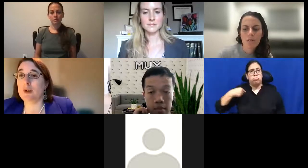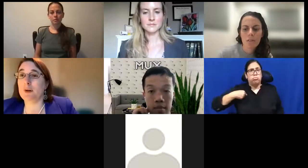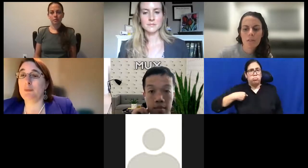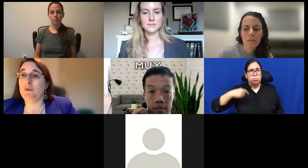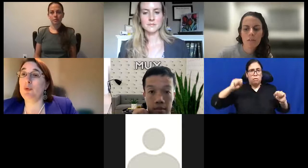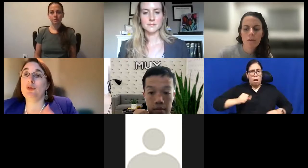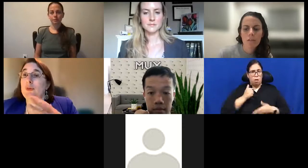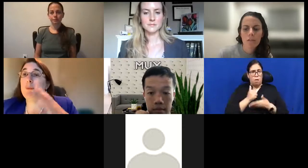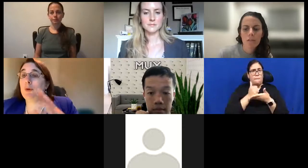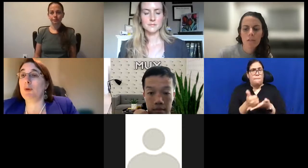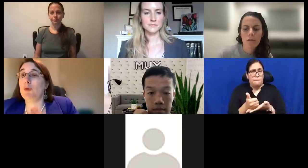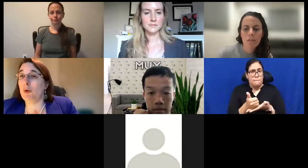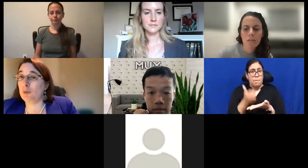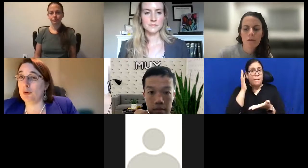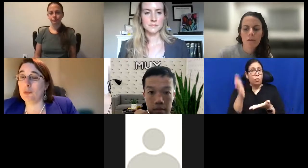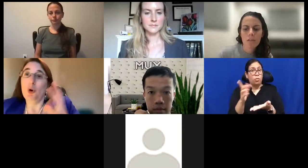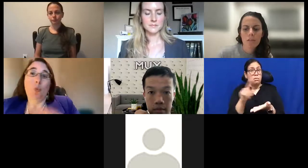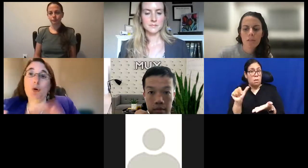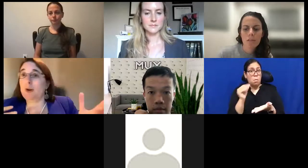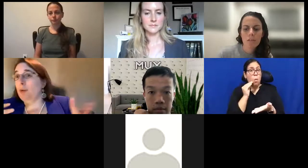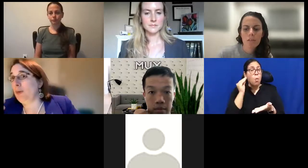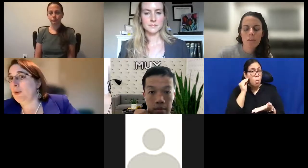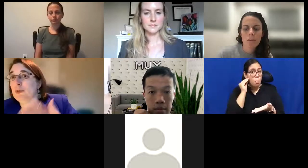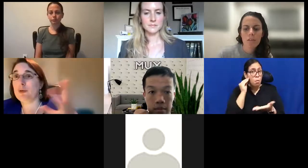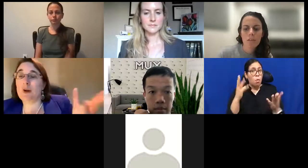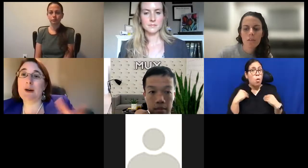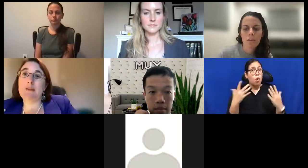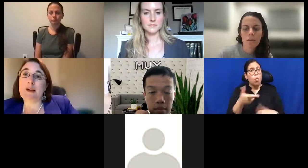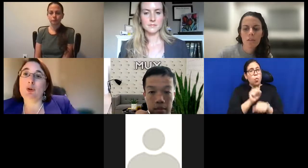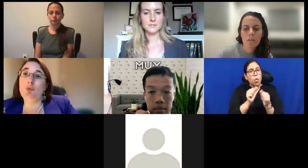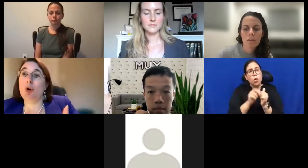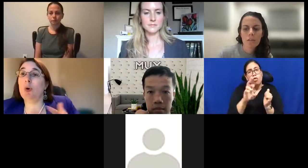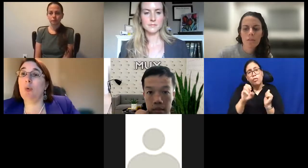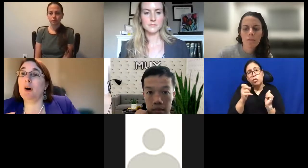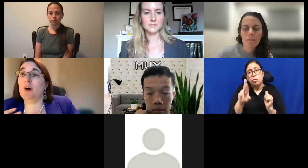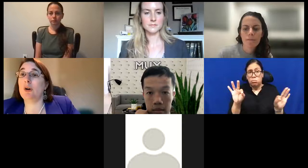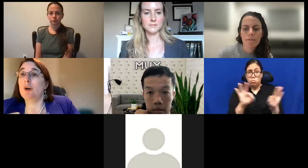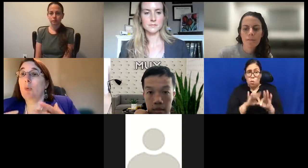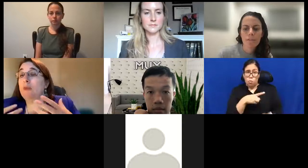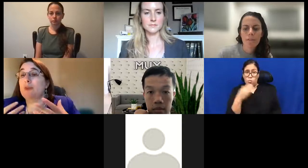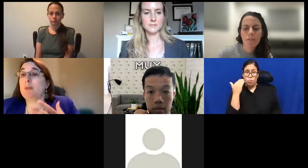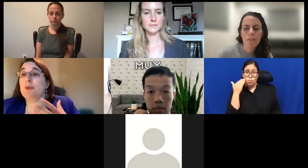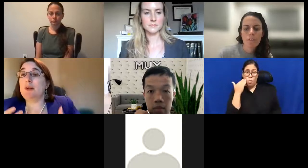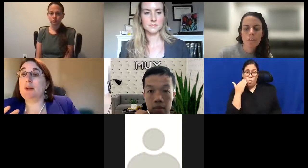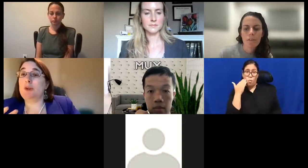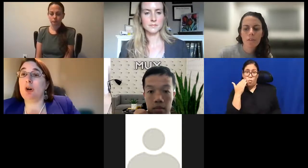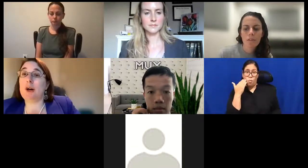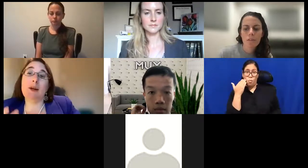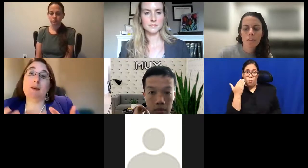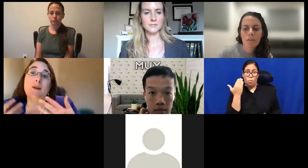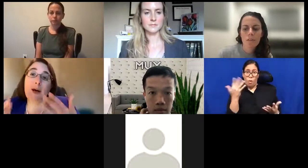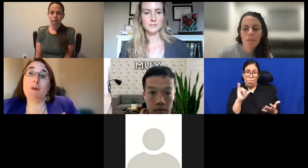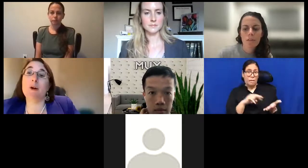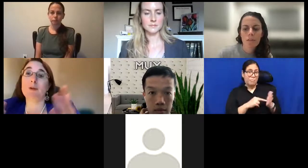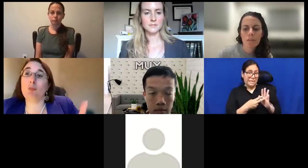assist future disabled homeowners or working with realtors or whatnot, that you know what the disability needs are. I